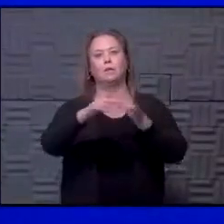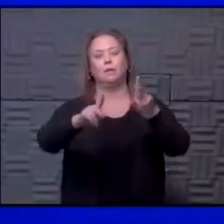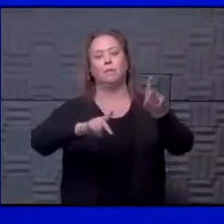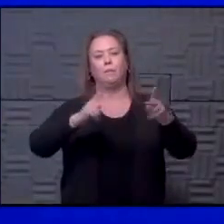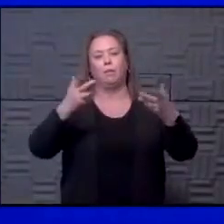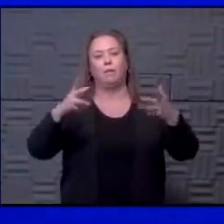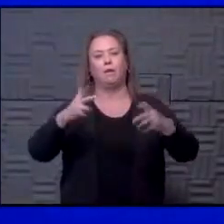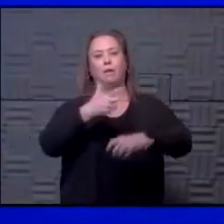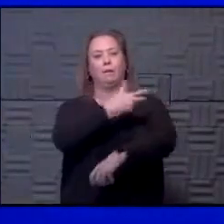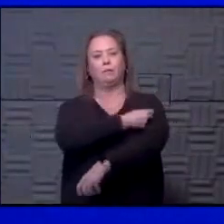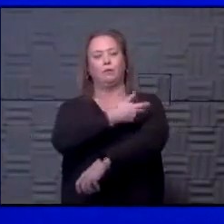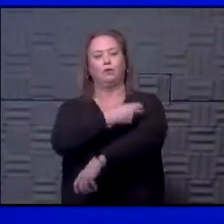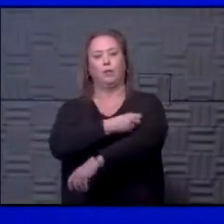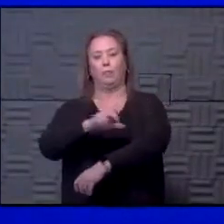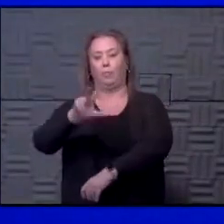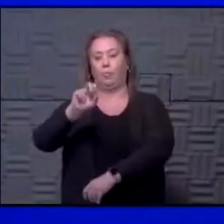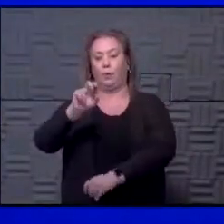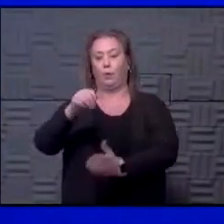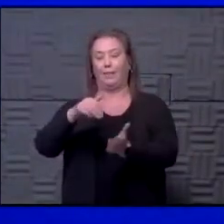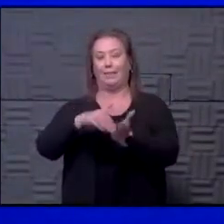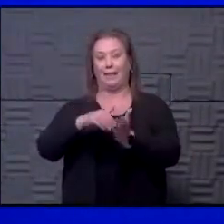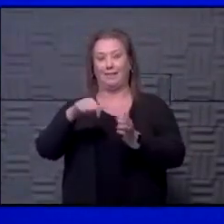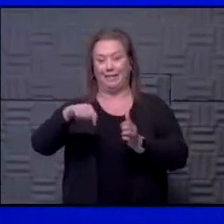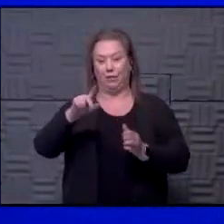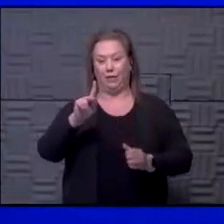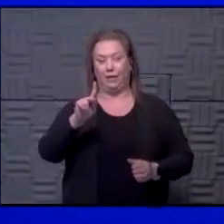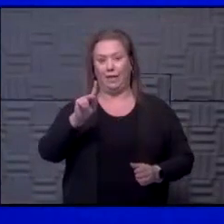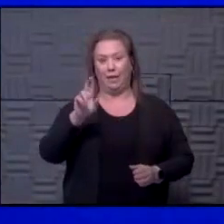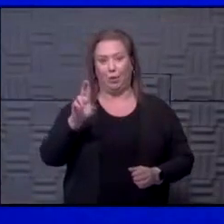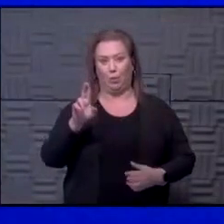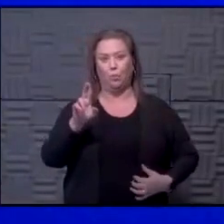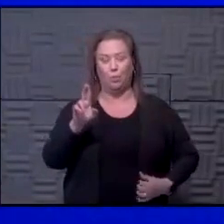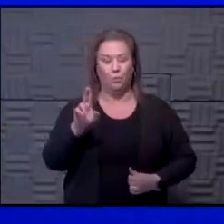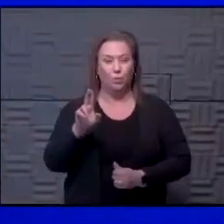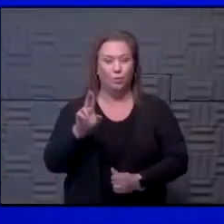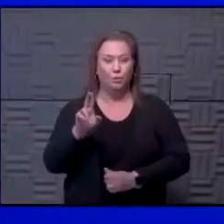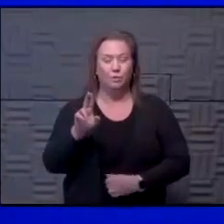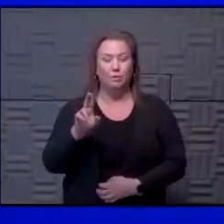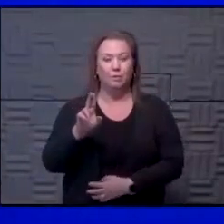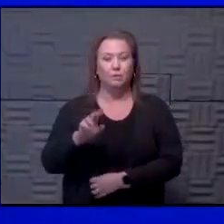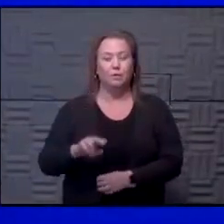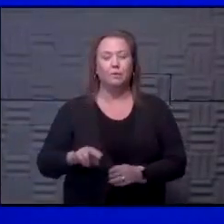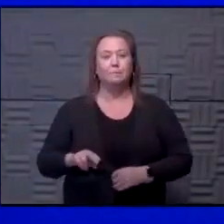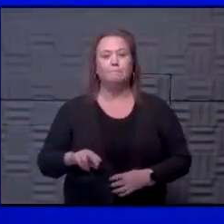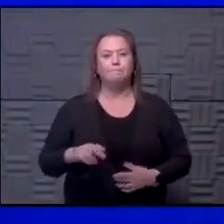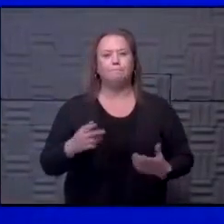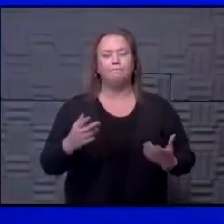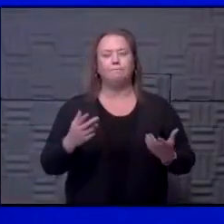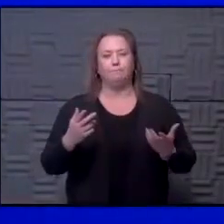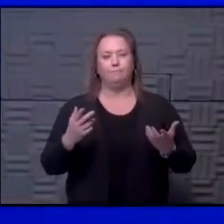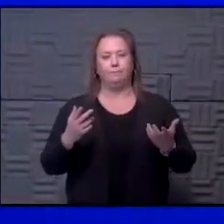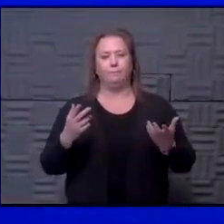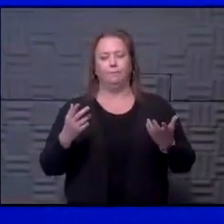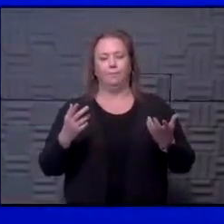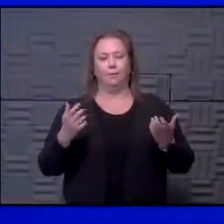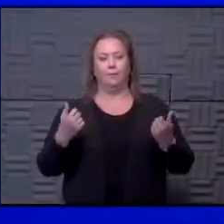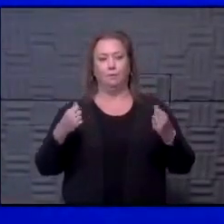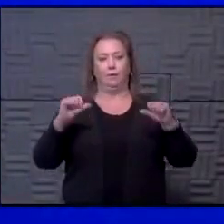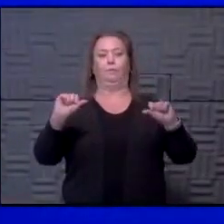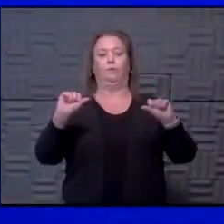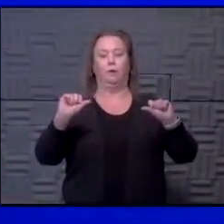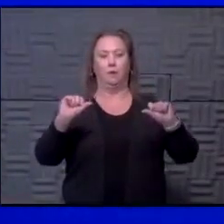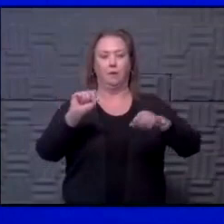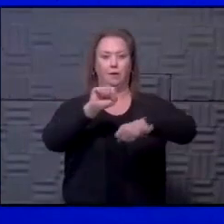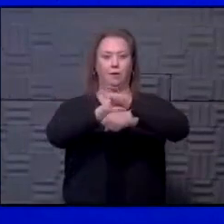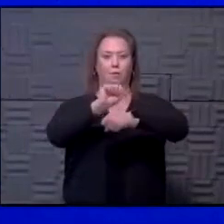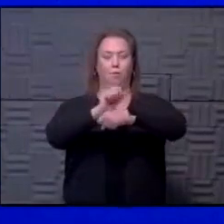dose around the world, 30,000 people right here at KU. And what I want, we've tried to